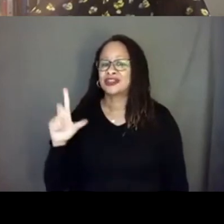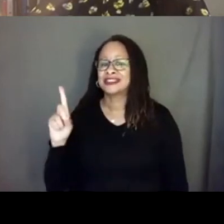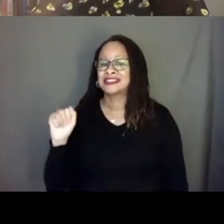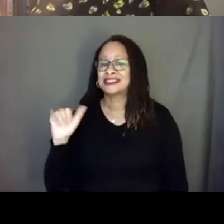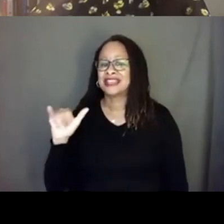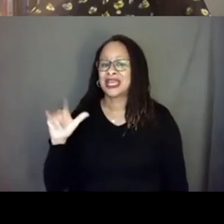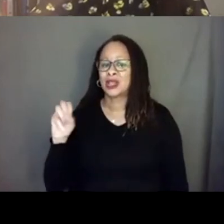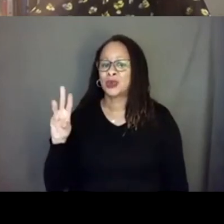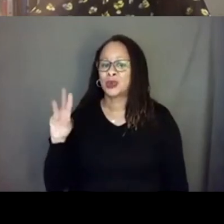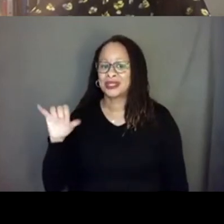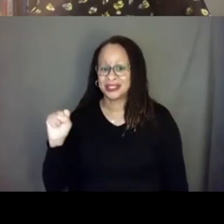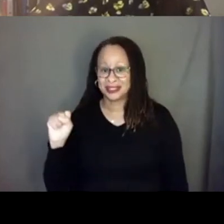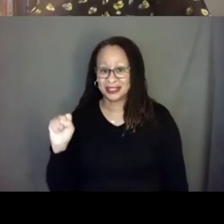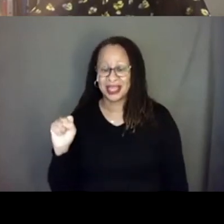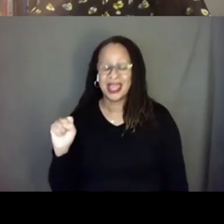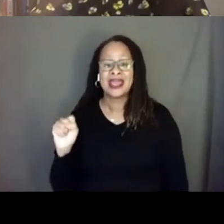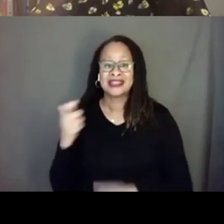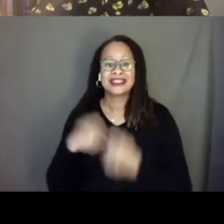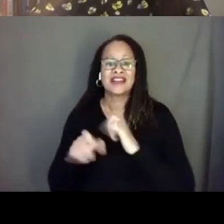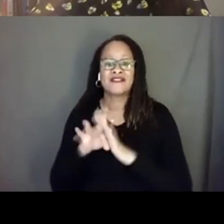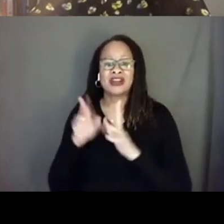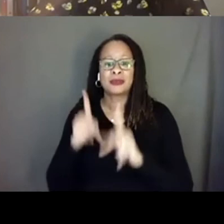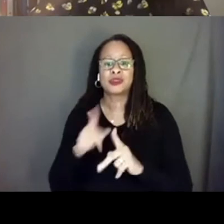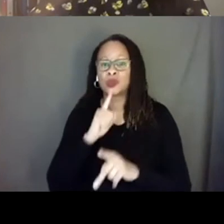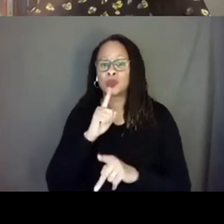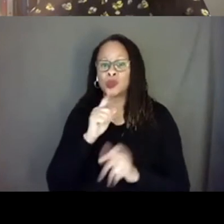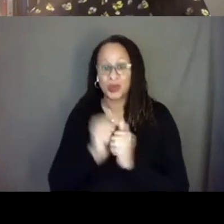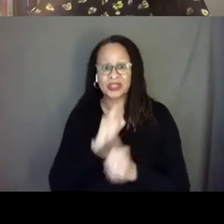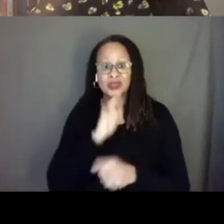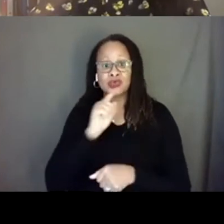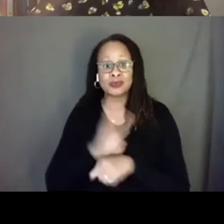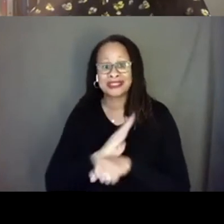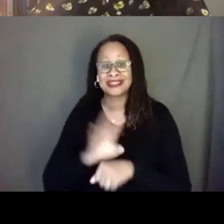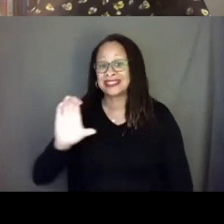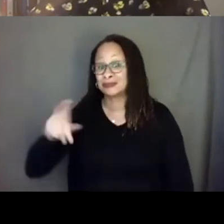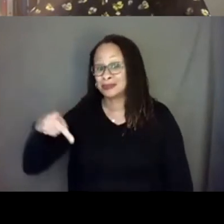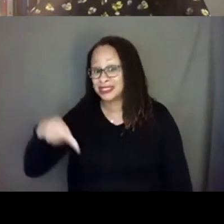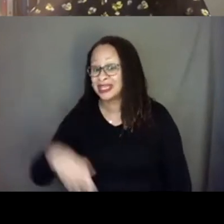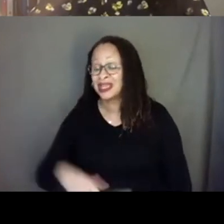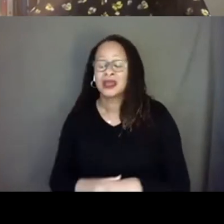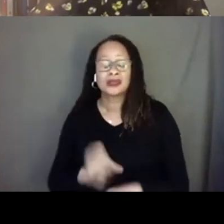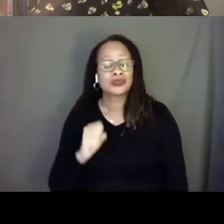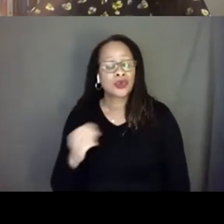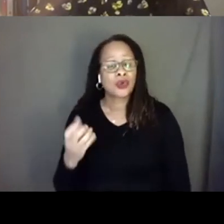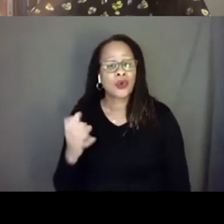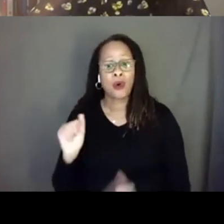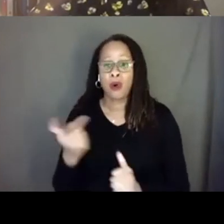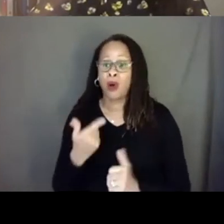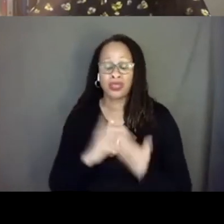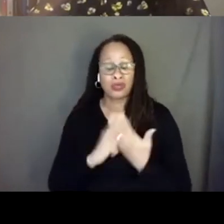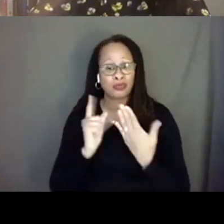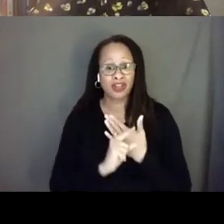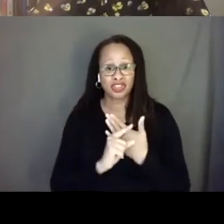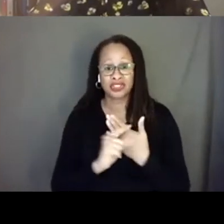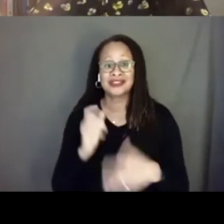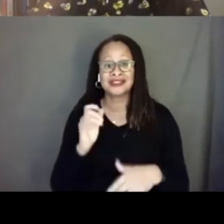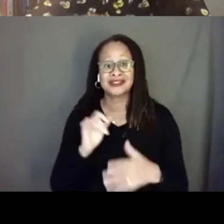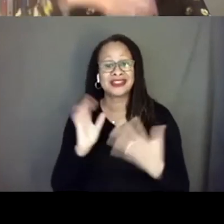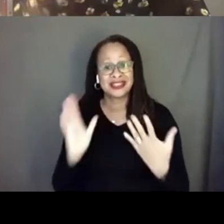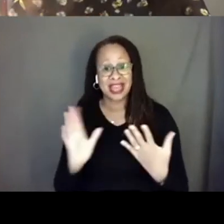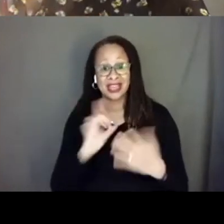with actual cerebral palsy. But it seems like with all these projects, that authenticity is so key.